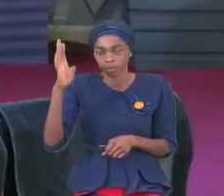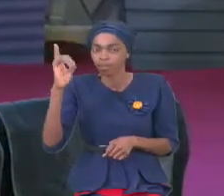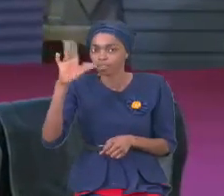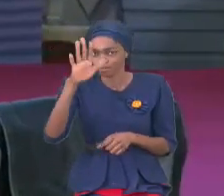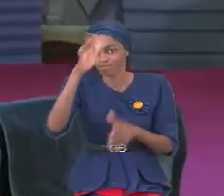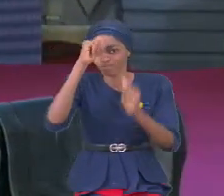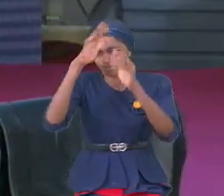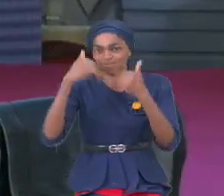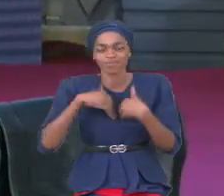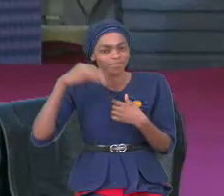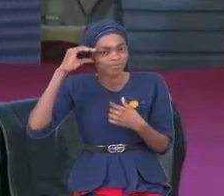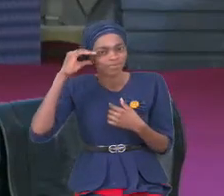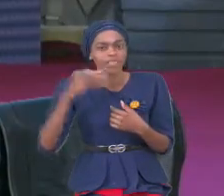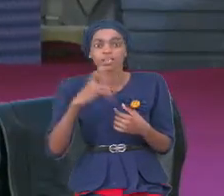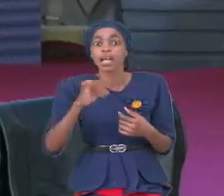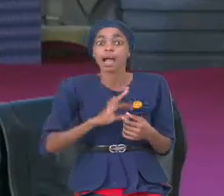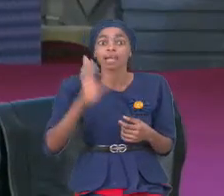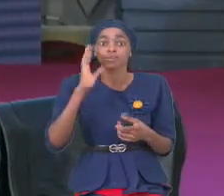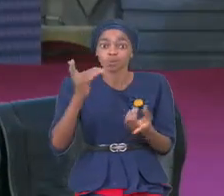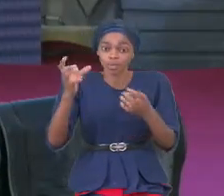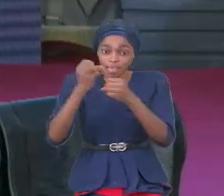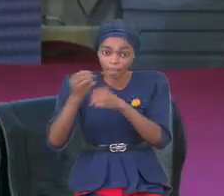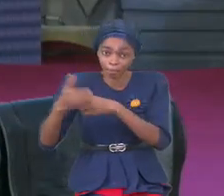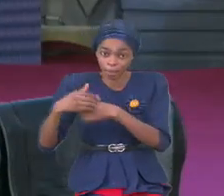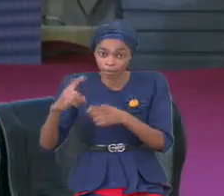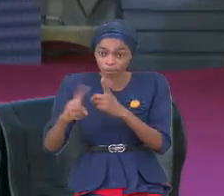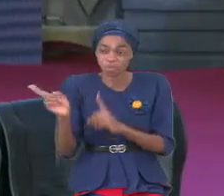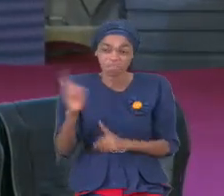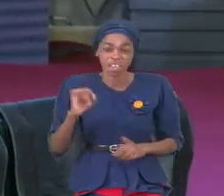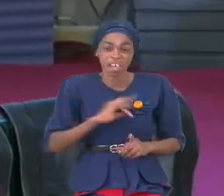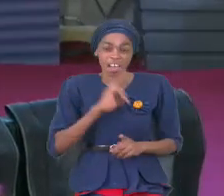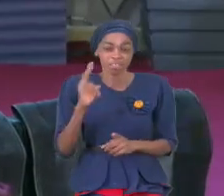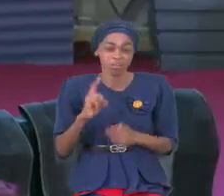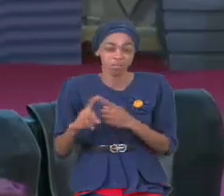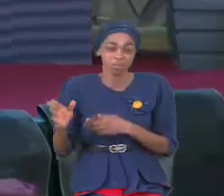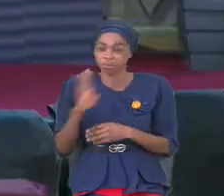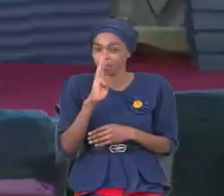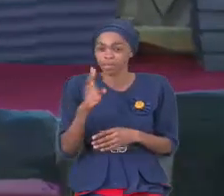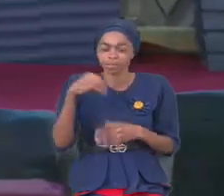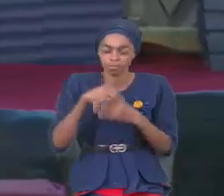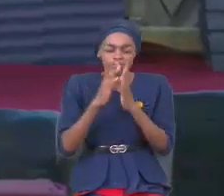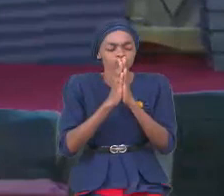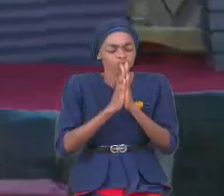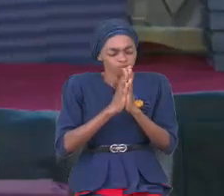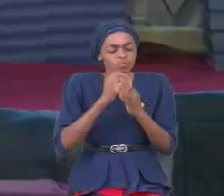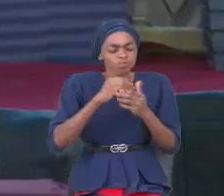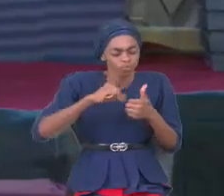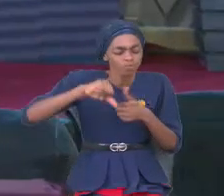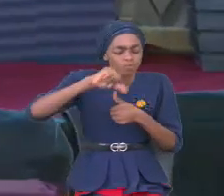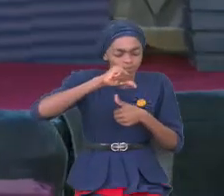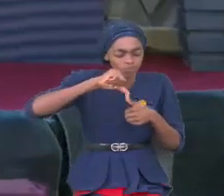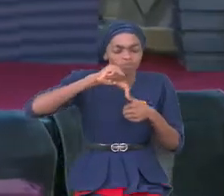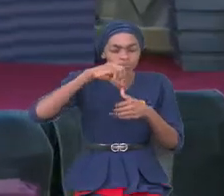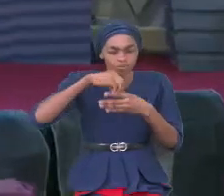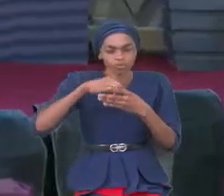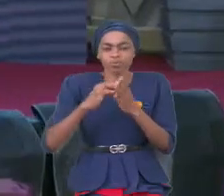to where I used to be, in prayer, in fellowship, in obedience, in evangelism, in soul winning.